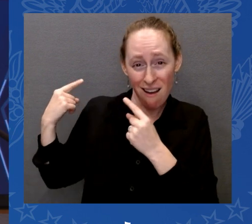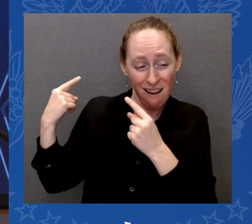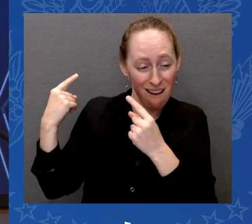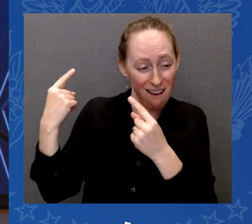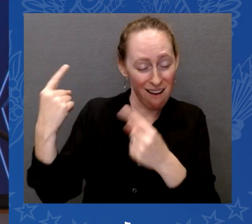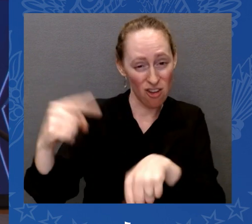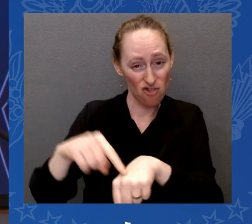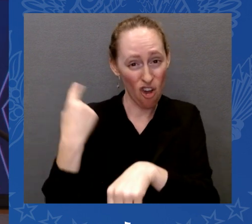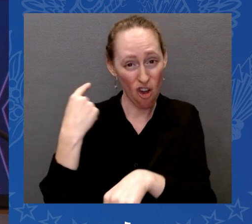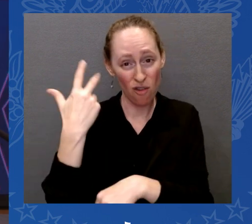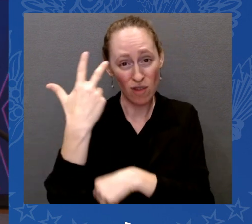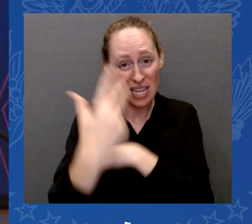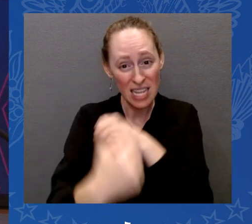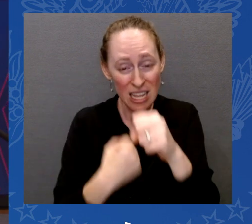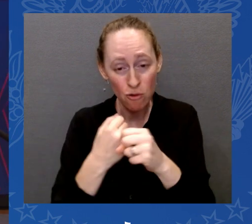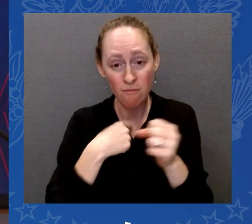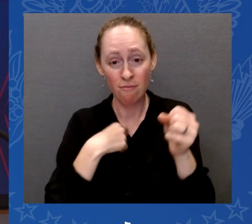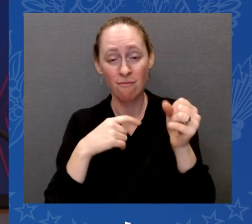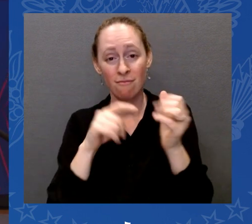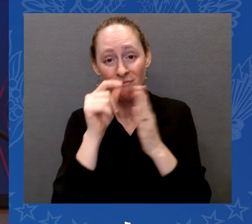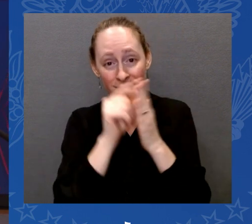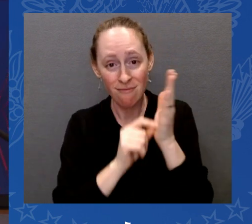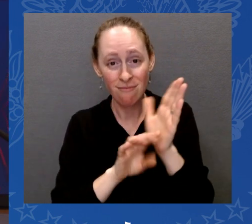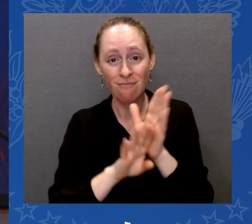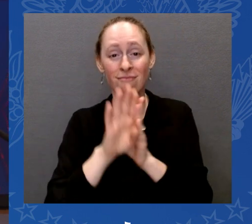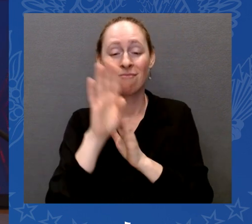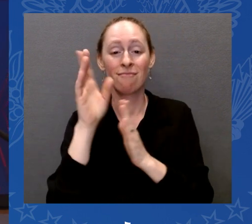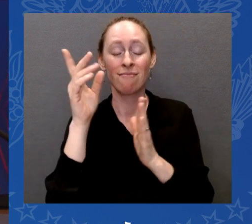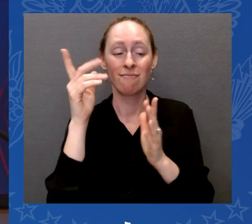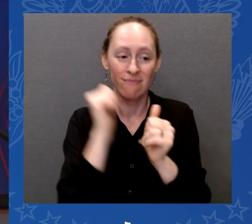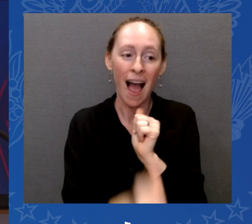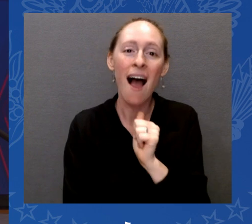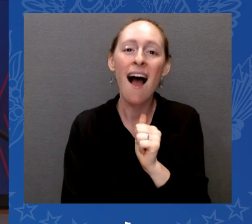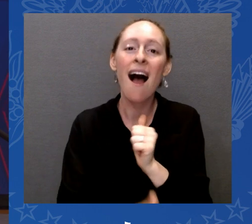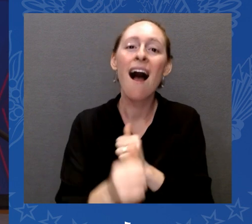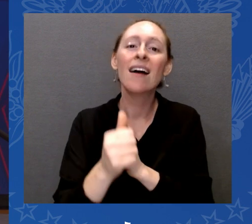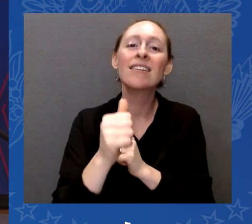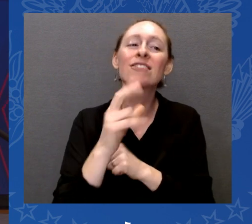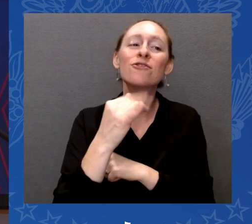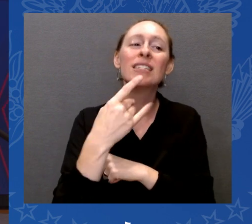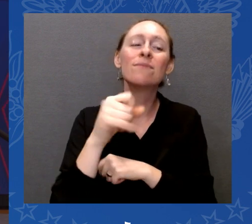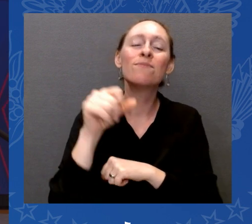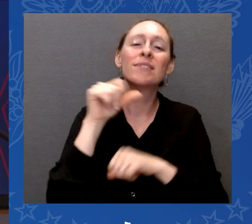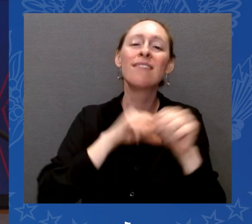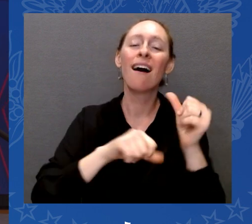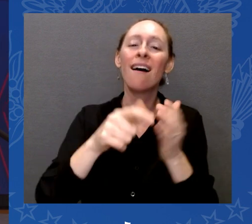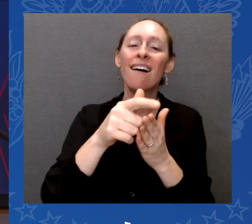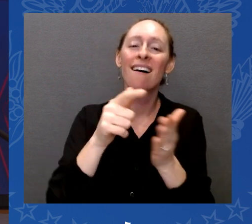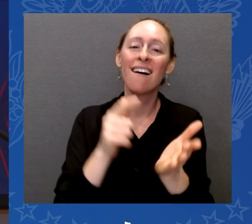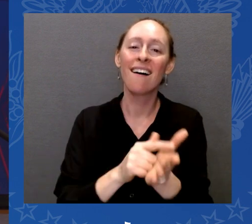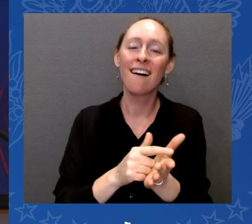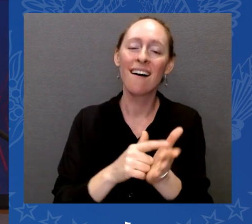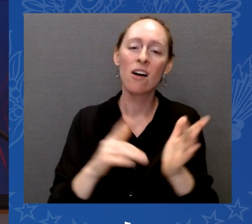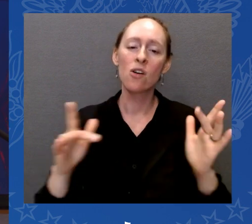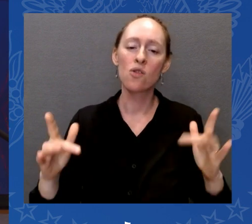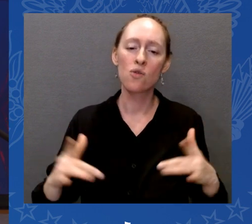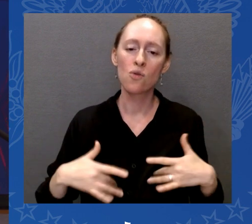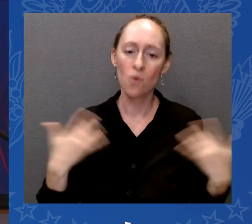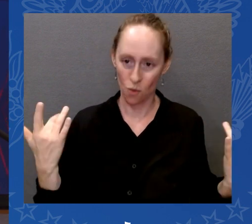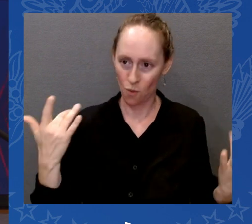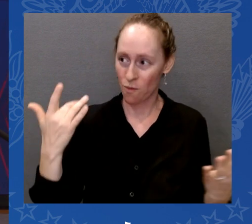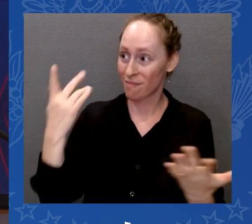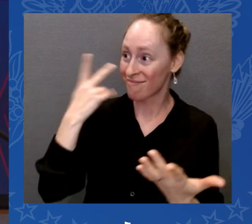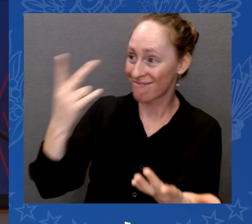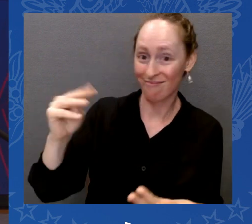bipartisan CHIPS and Science Bill and bring Micron to Central New York. To the innovators, to the